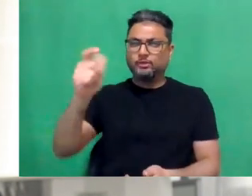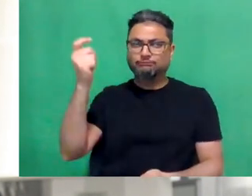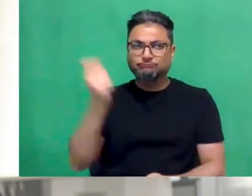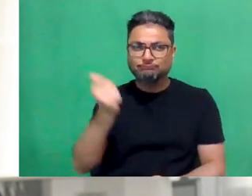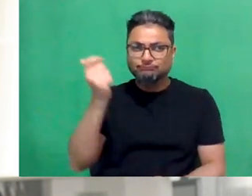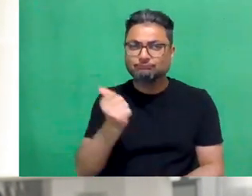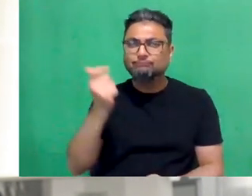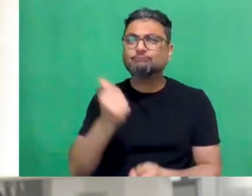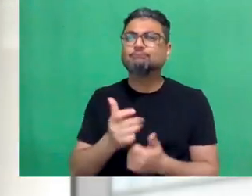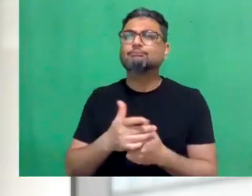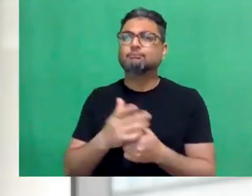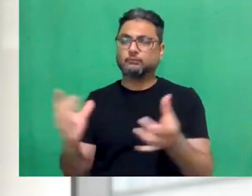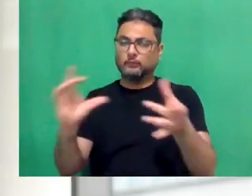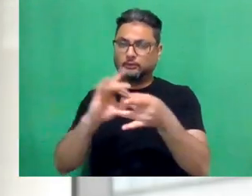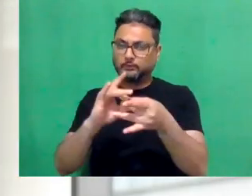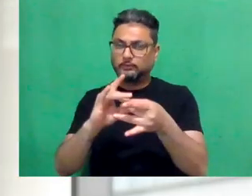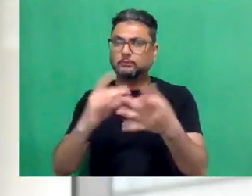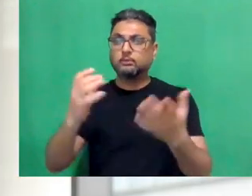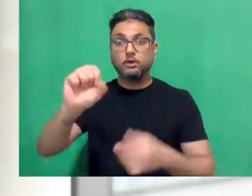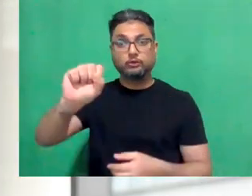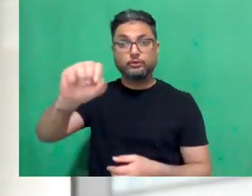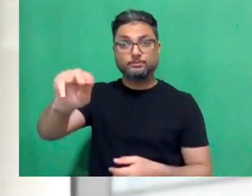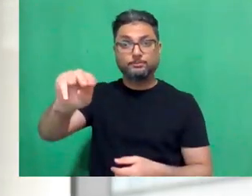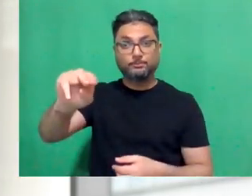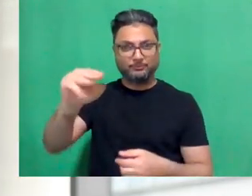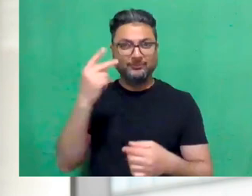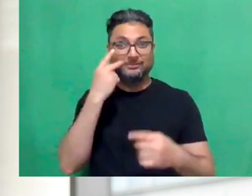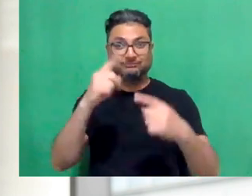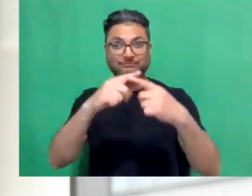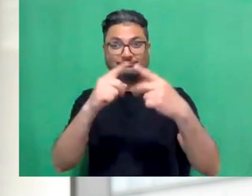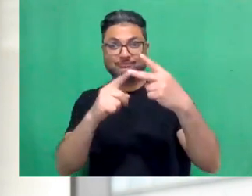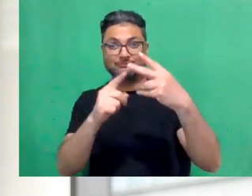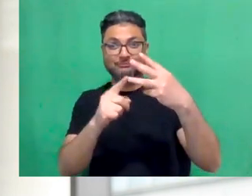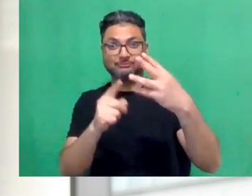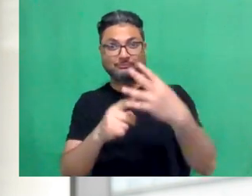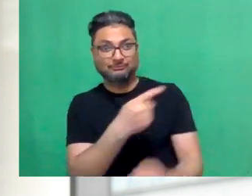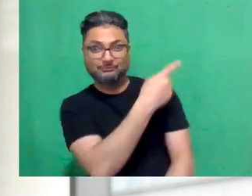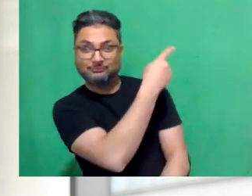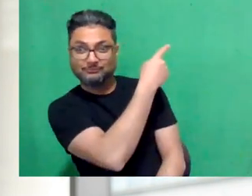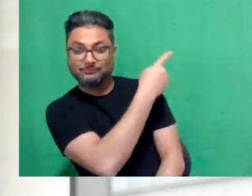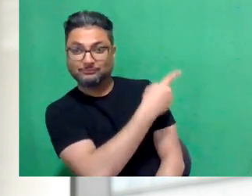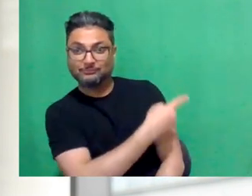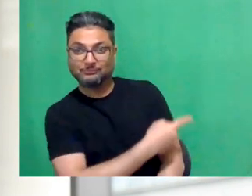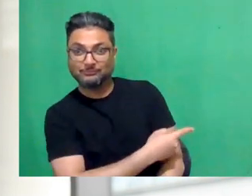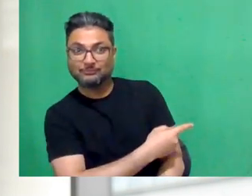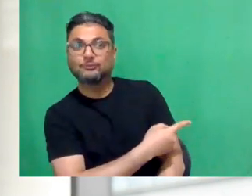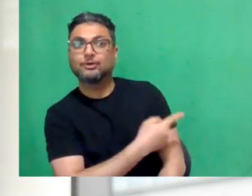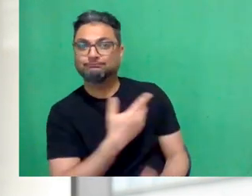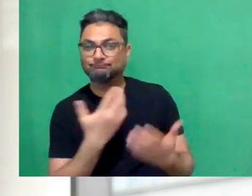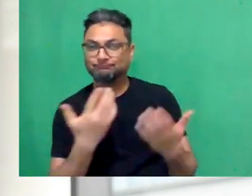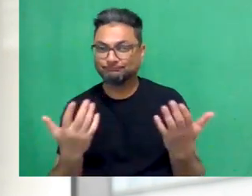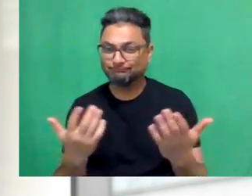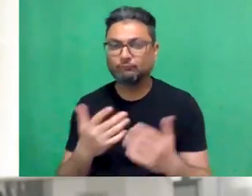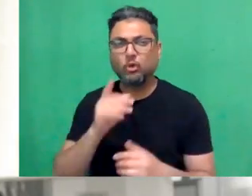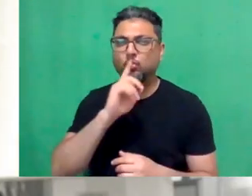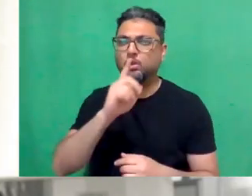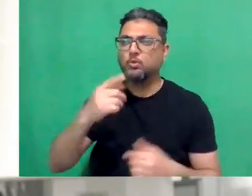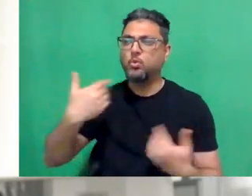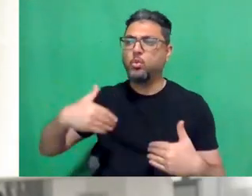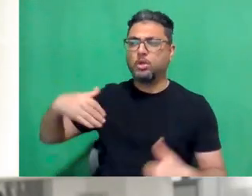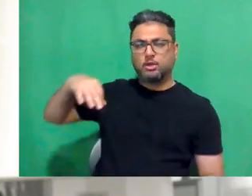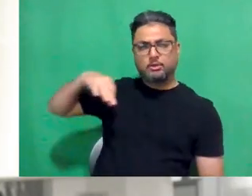with us on social media. This is the beginning of what I'm sure will be a tremendously beneficial experience at George Brown College.